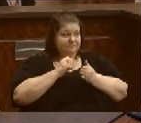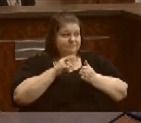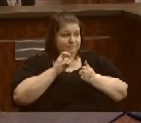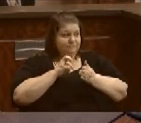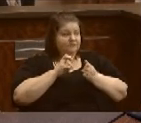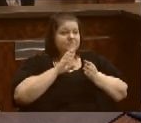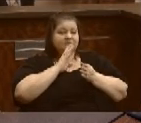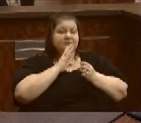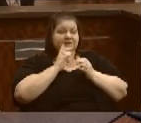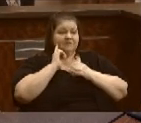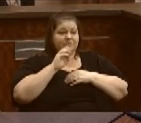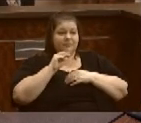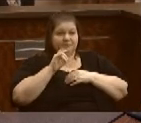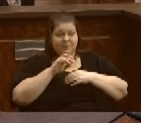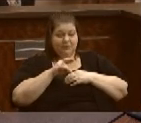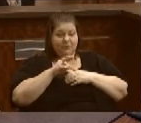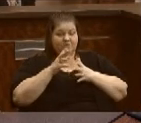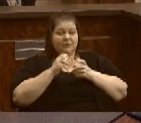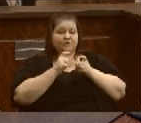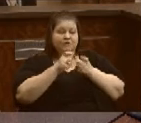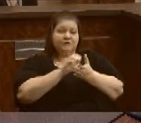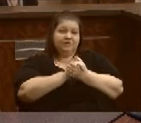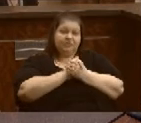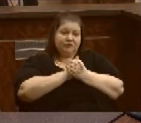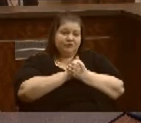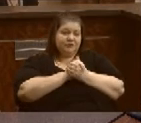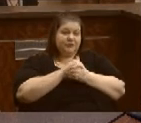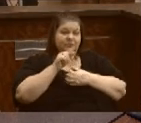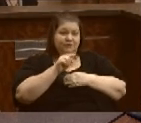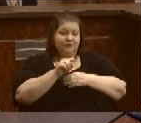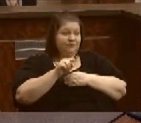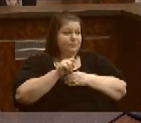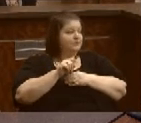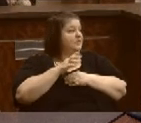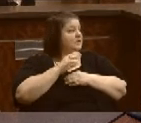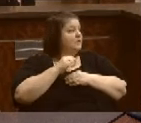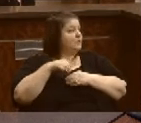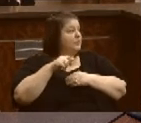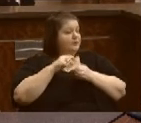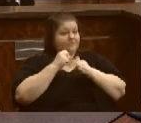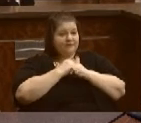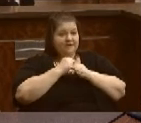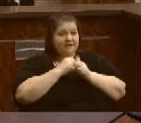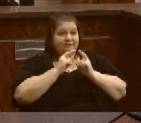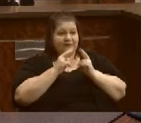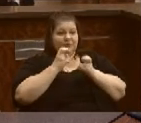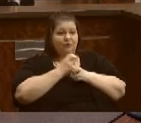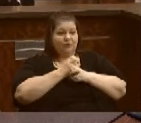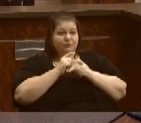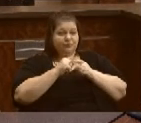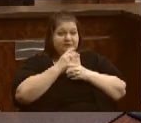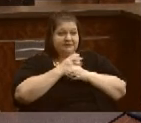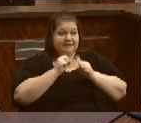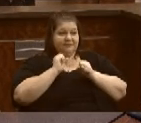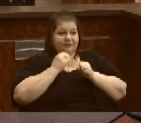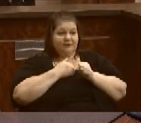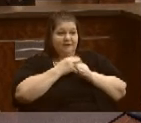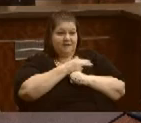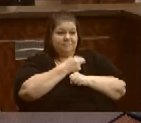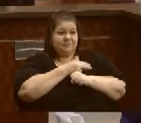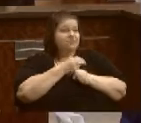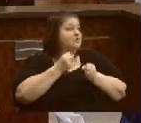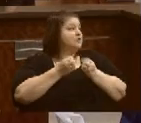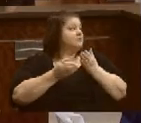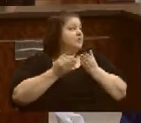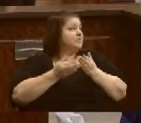speaking for the mayor, I want to congratulate you on your years. You know, we're fighting very hard to save our hospital, so we may have to call